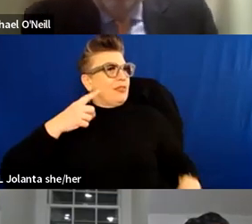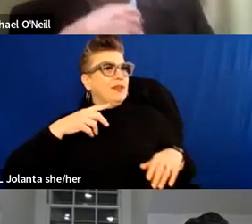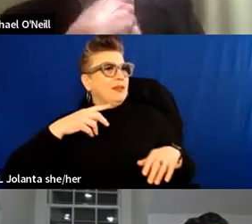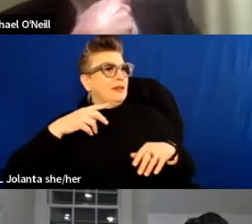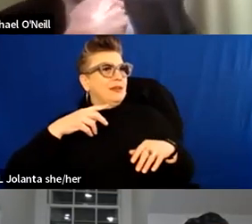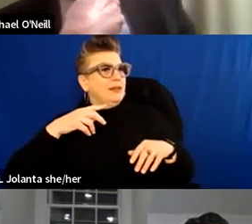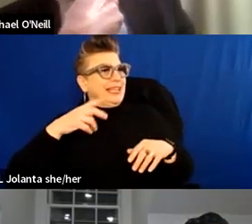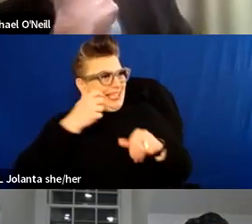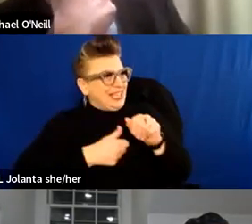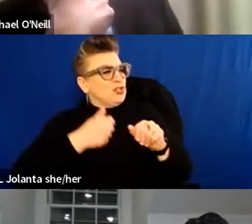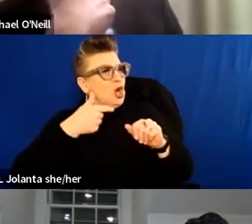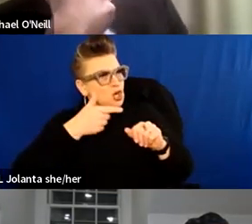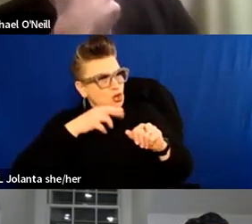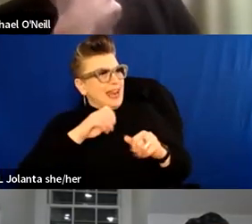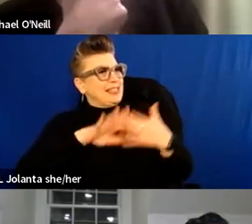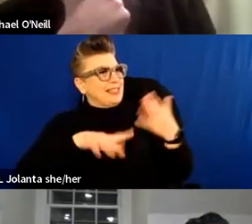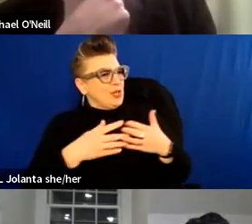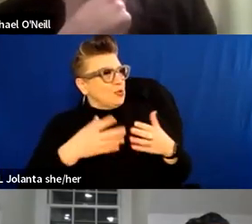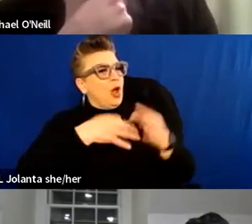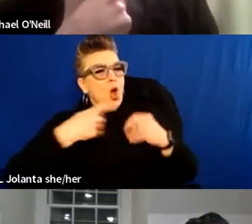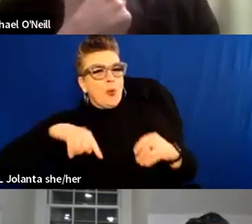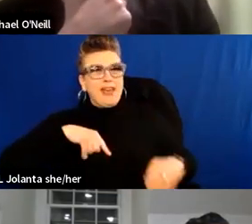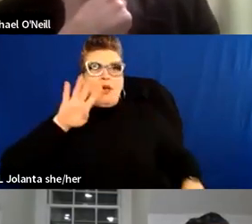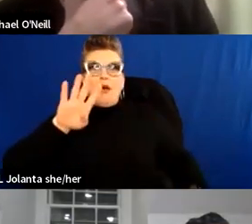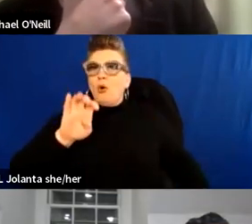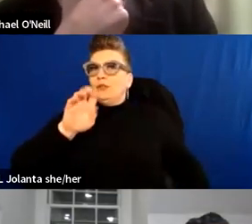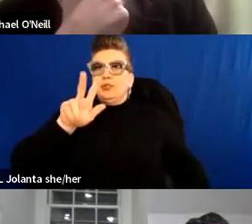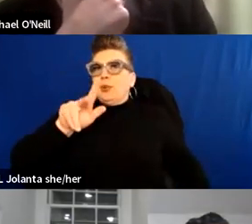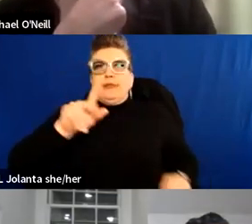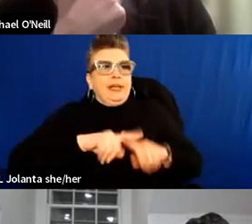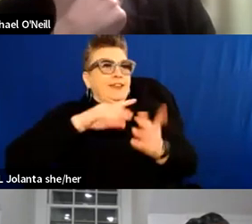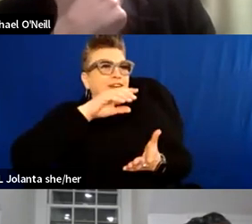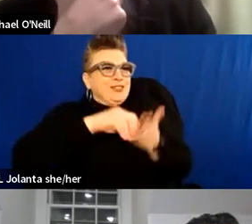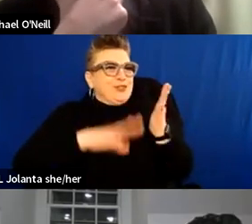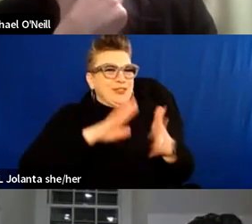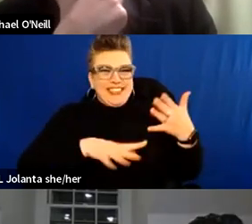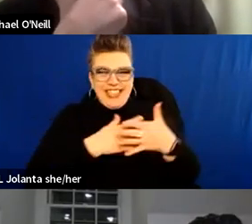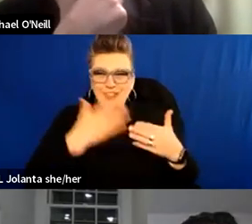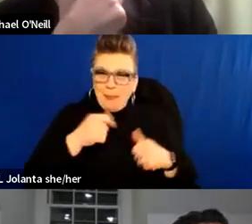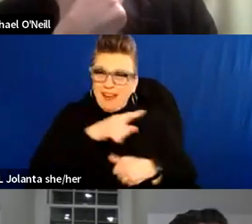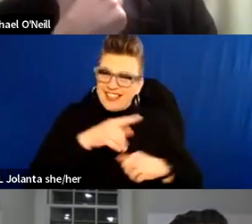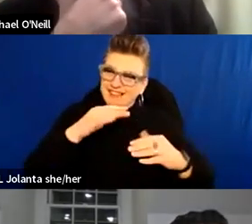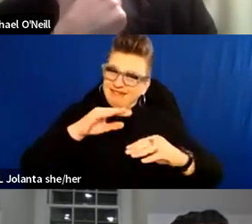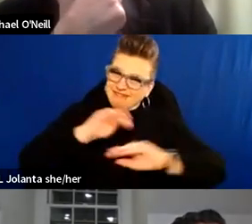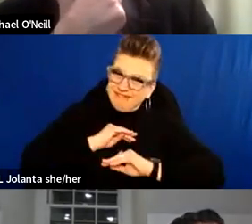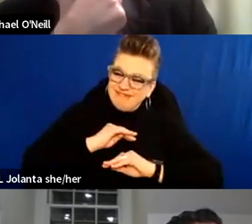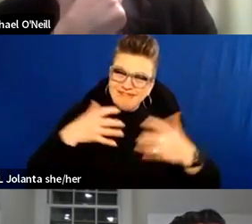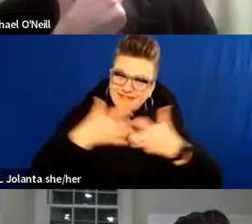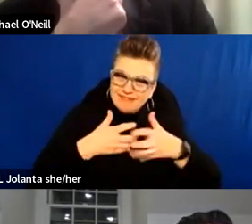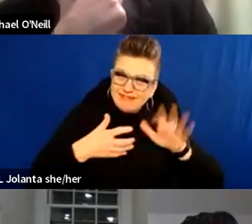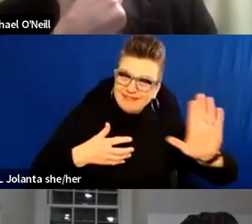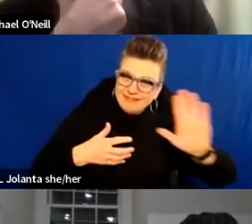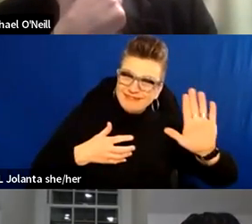schedules because they really are designed to meet that both the the the courses that students want to take the courses students need to